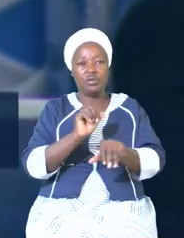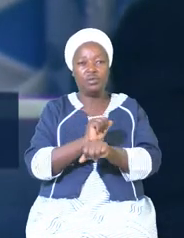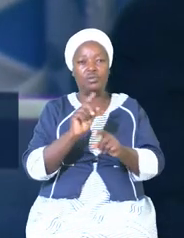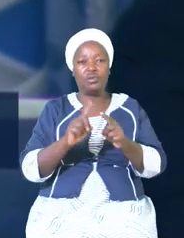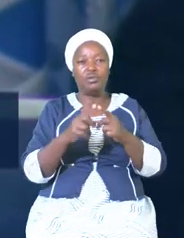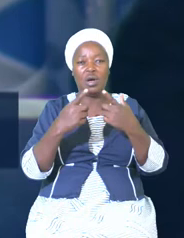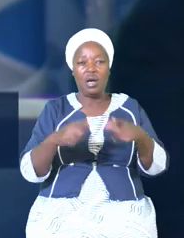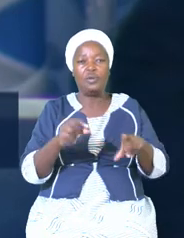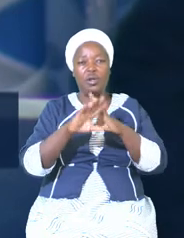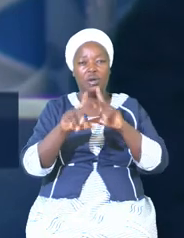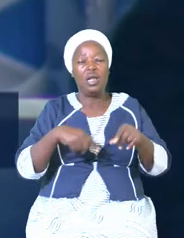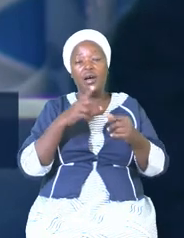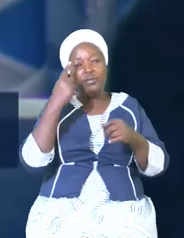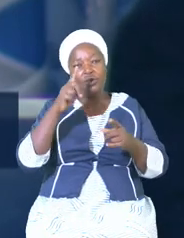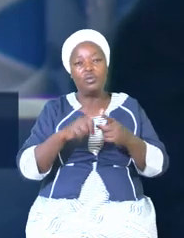Wave to us.